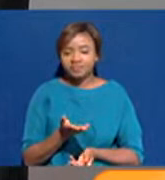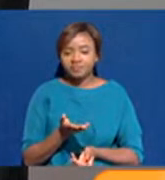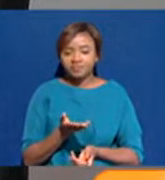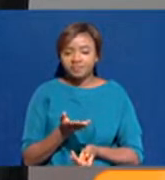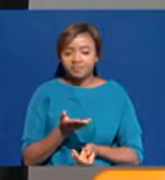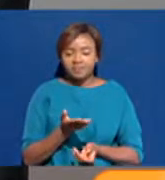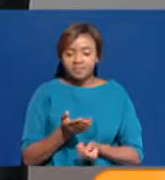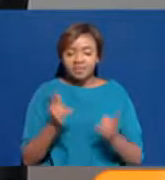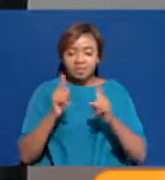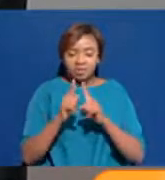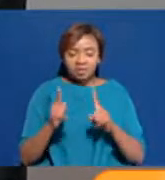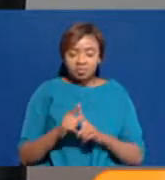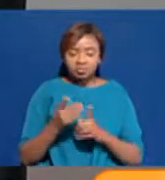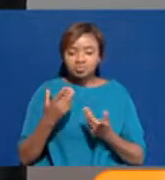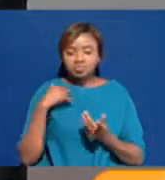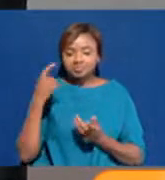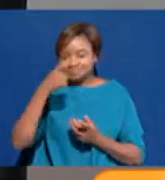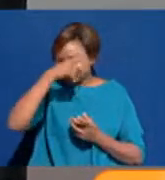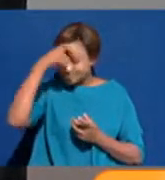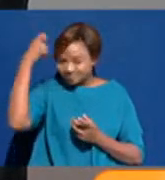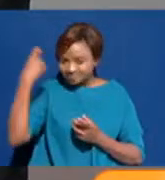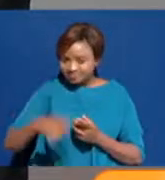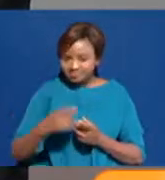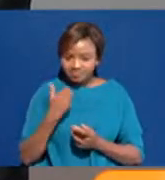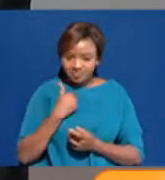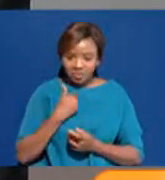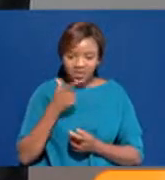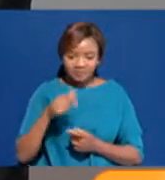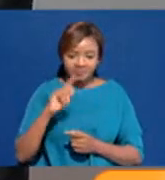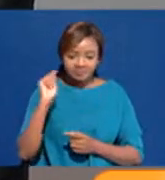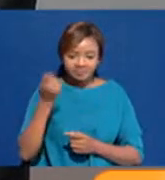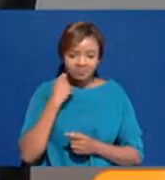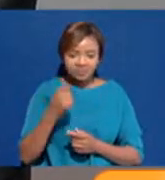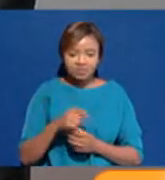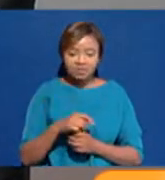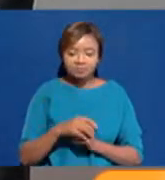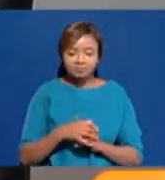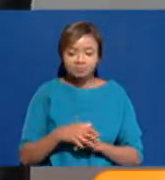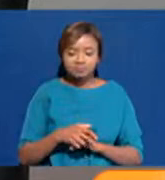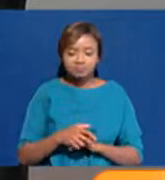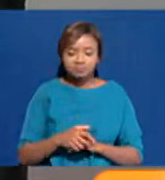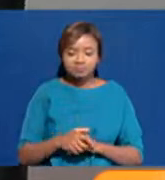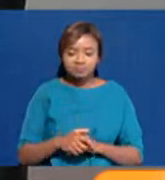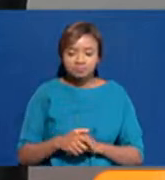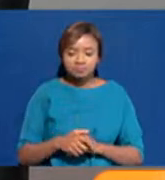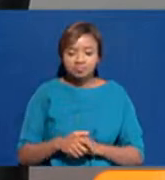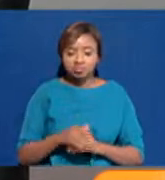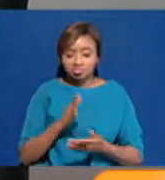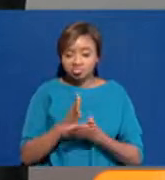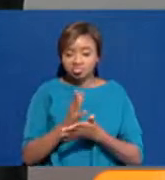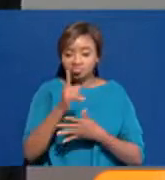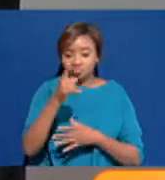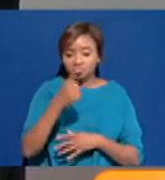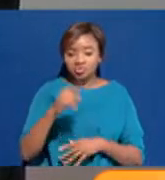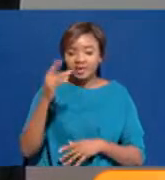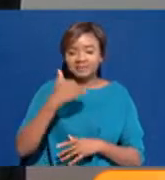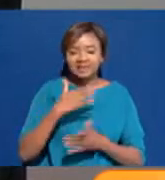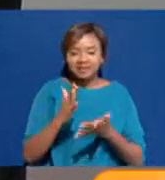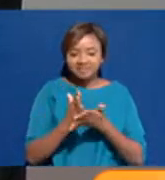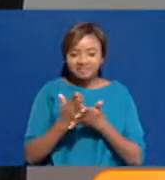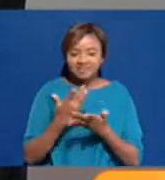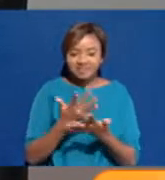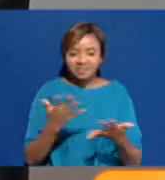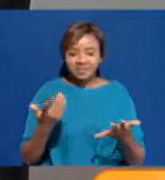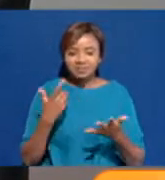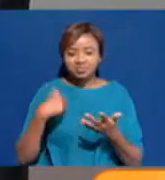have in some of the hottest days we've ever had in Kenya, in Nairobi. So you're right. There are things that we should be